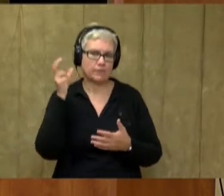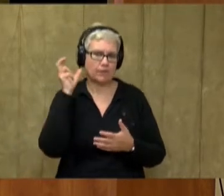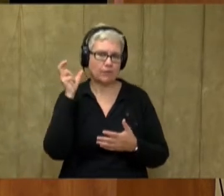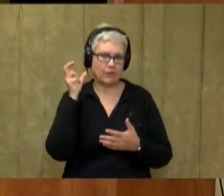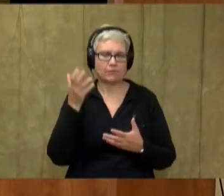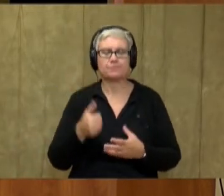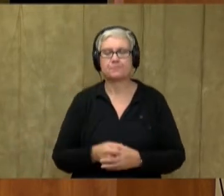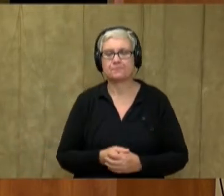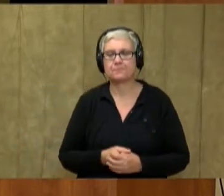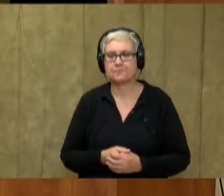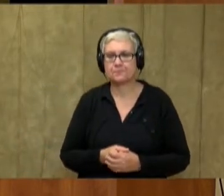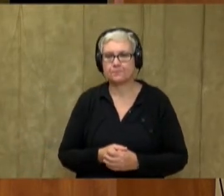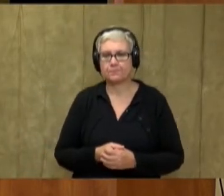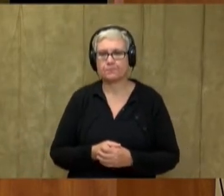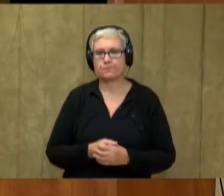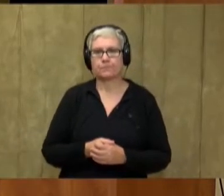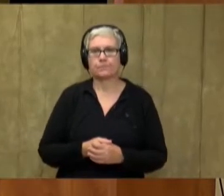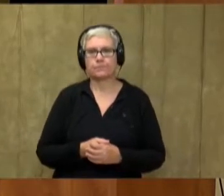very important.